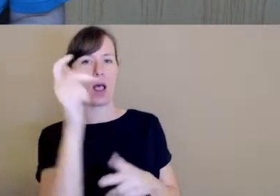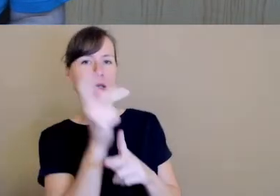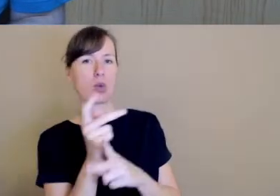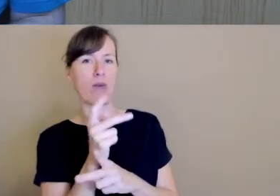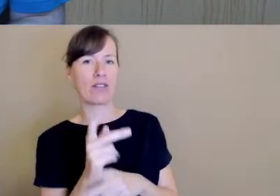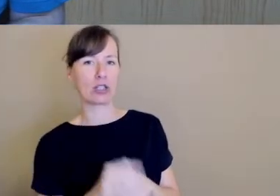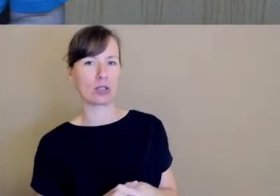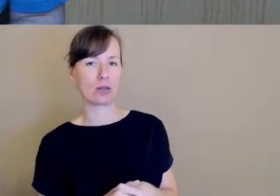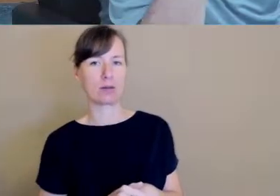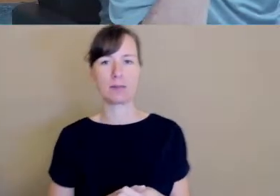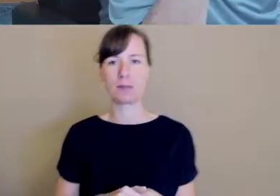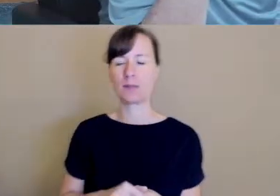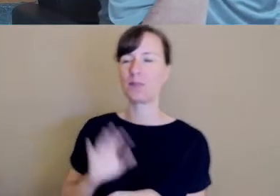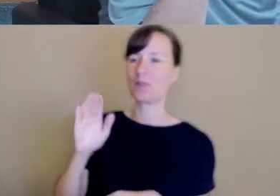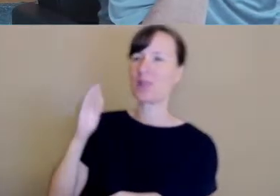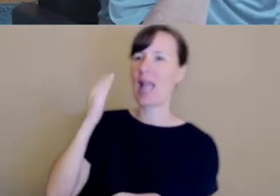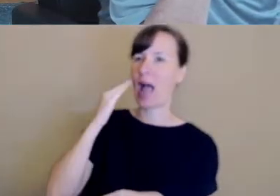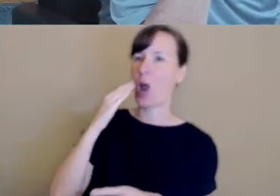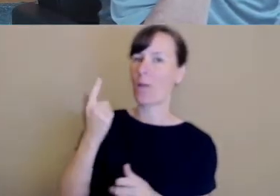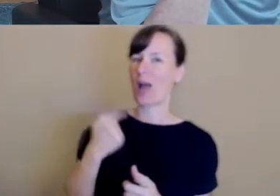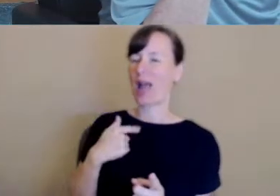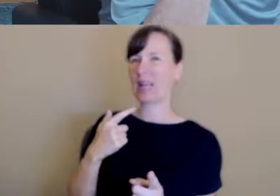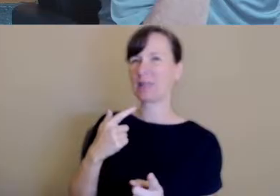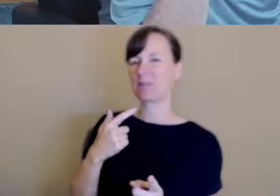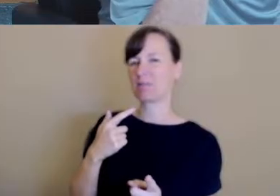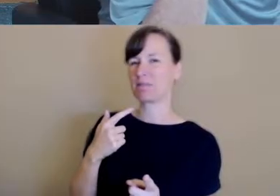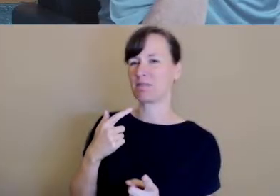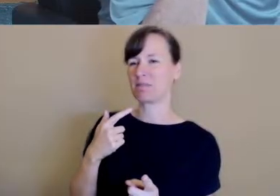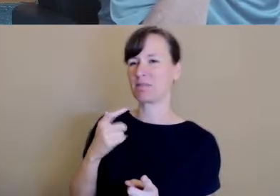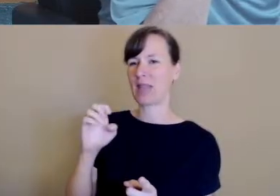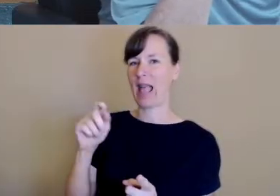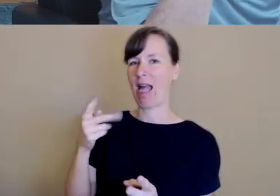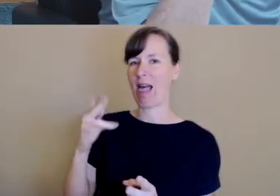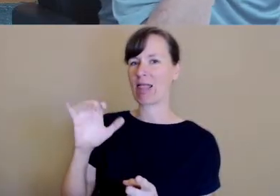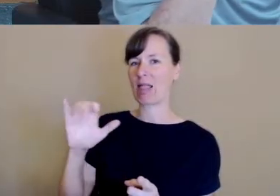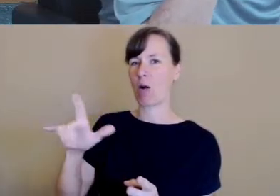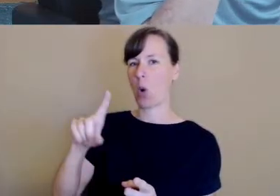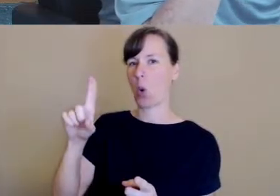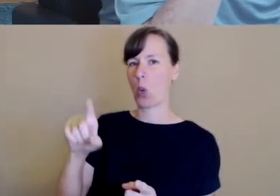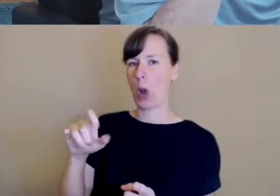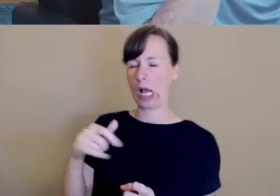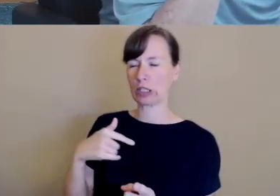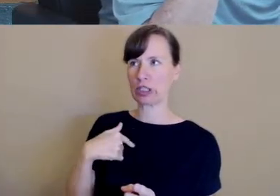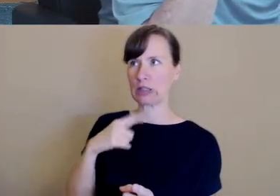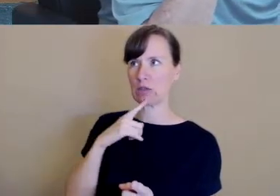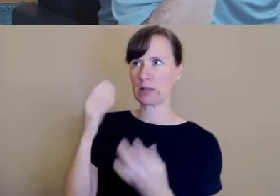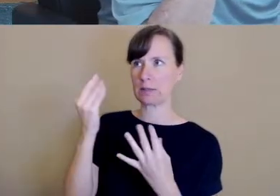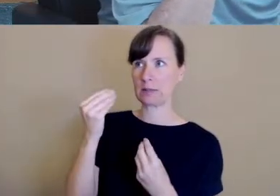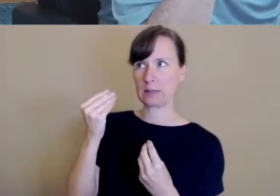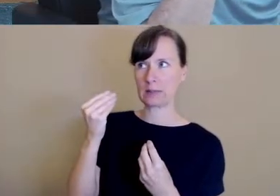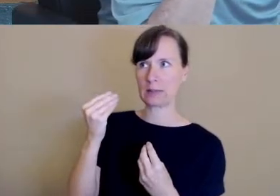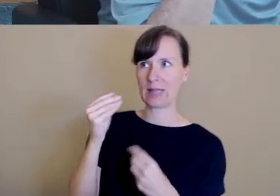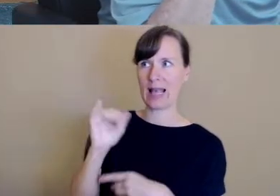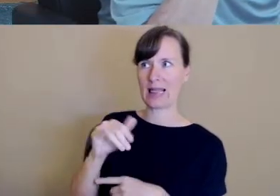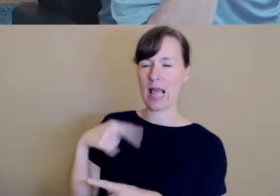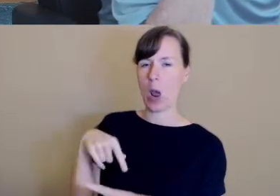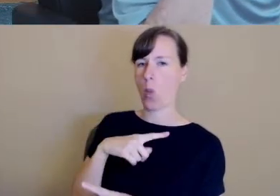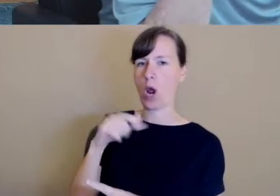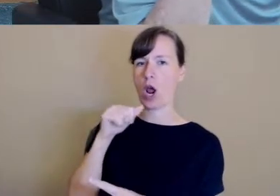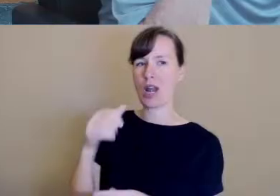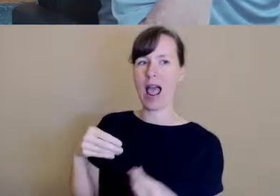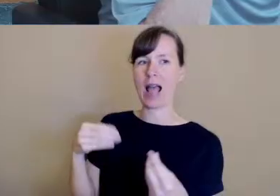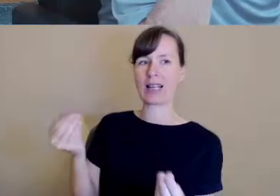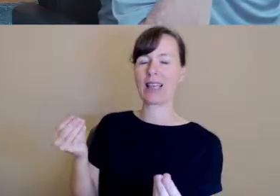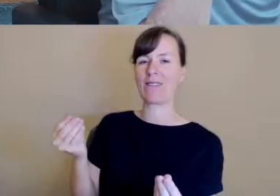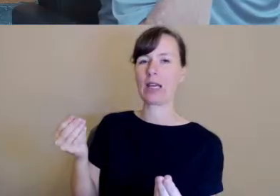the ethical question I hold most dearly is that we are not giving further incumbent